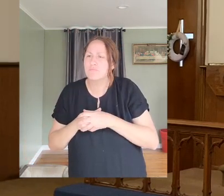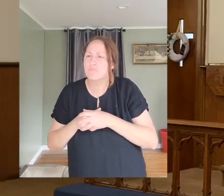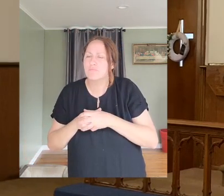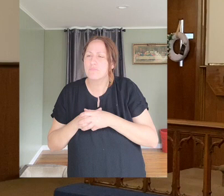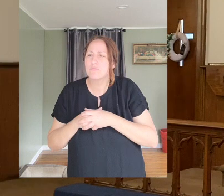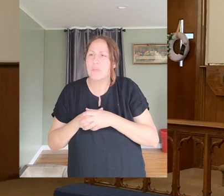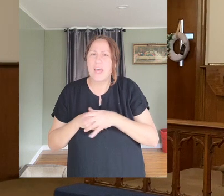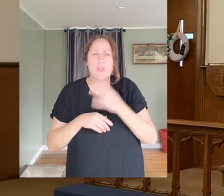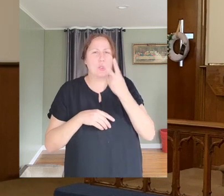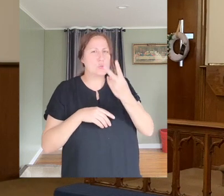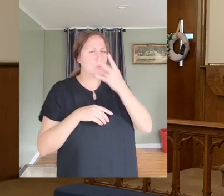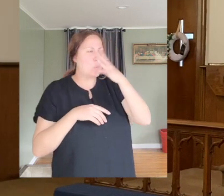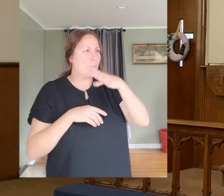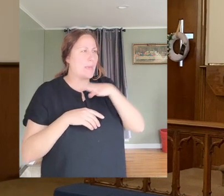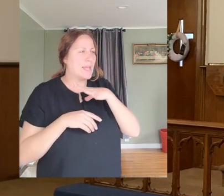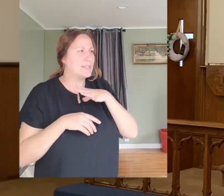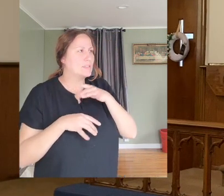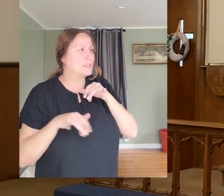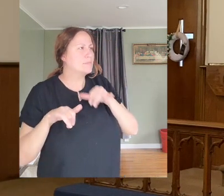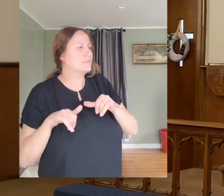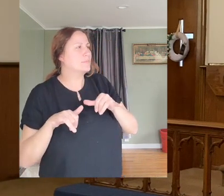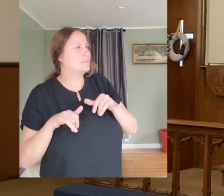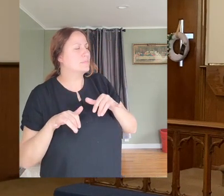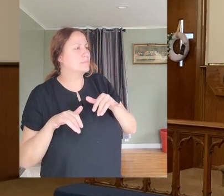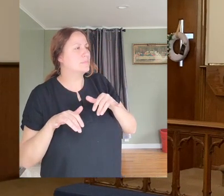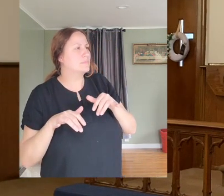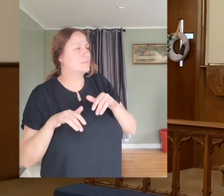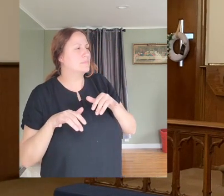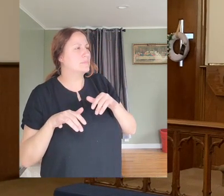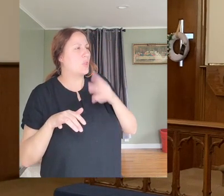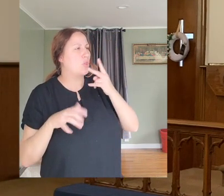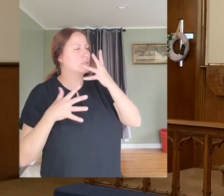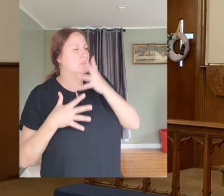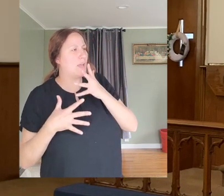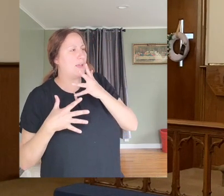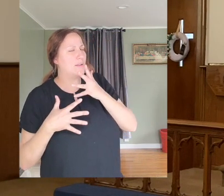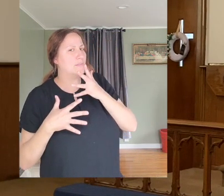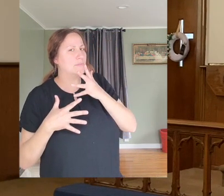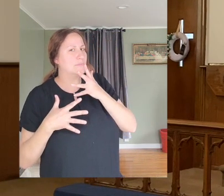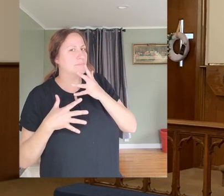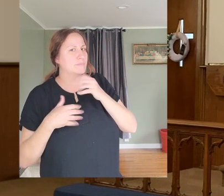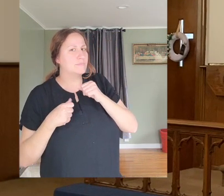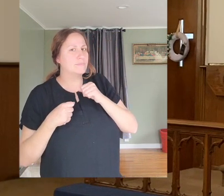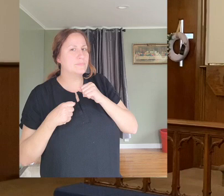And they stood still, looking sad.